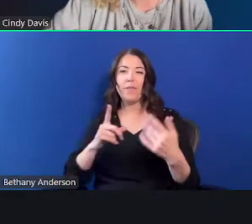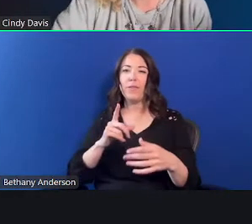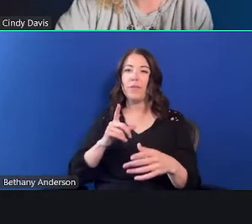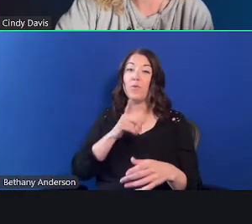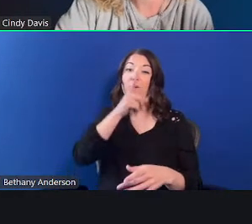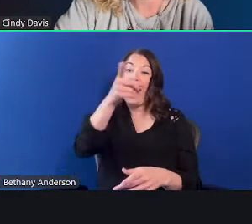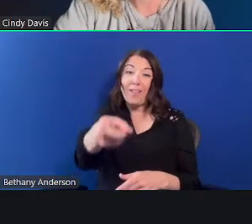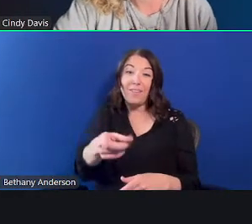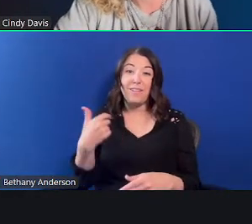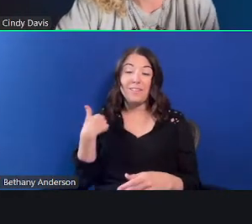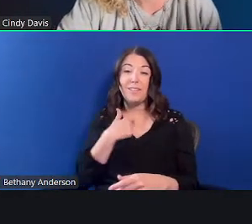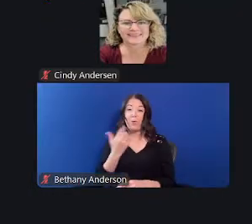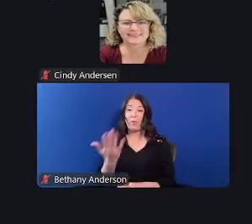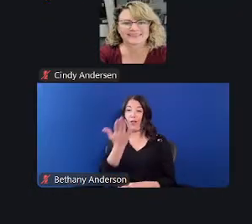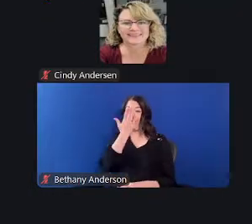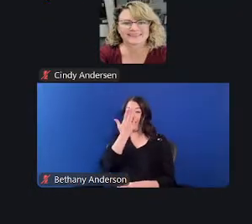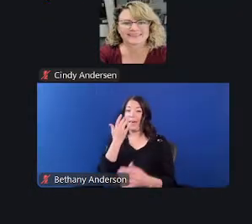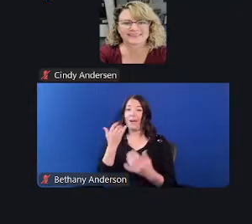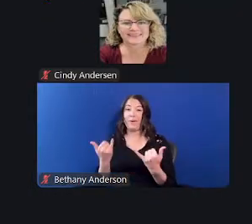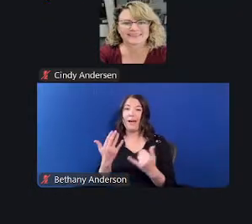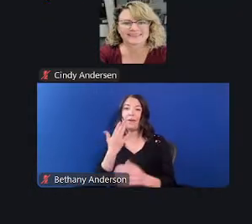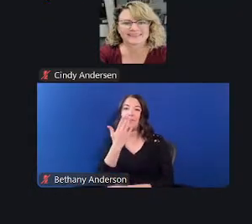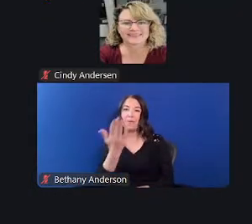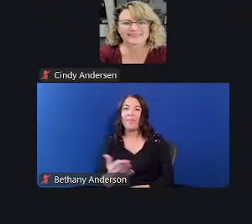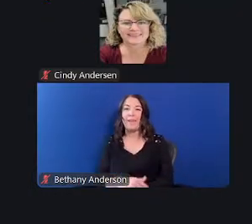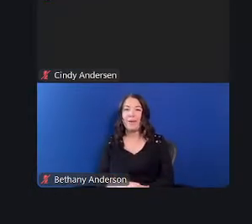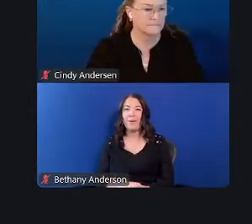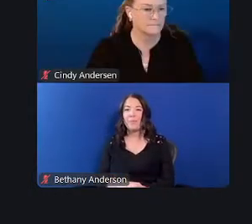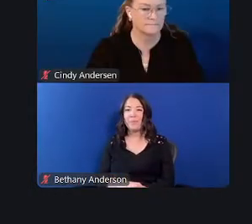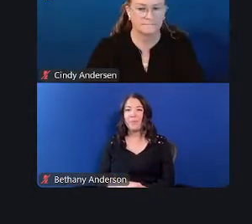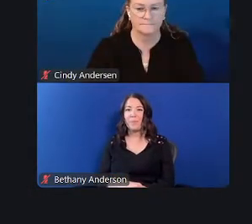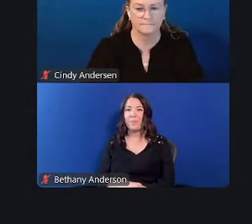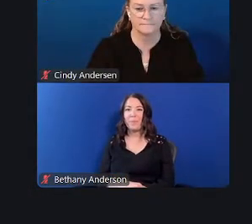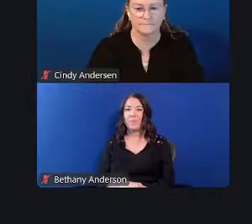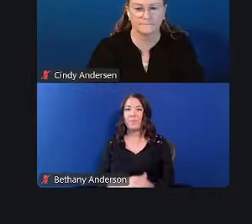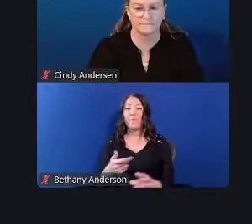looking at. So I appreciate that. Thank you.